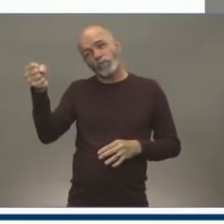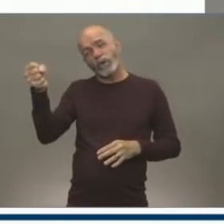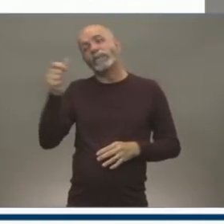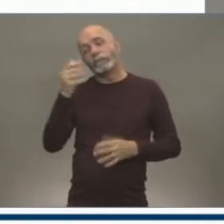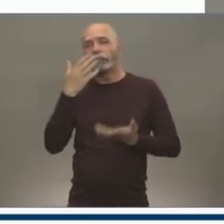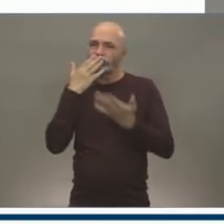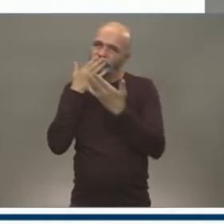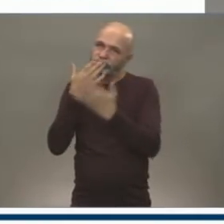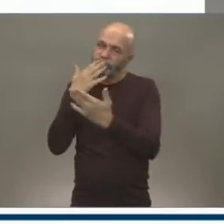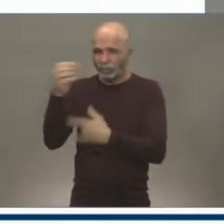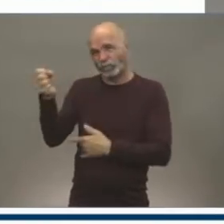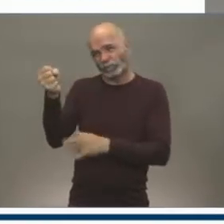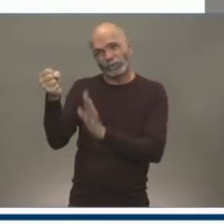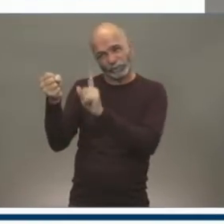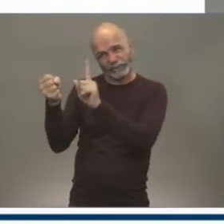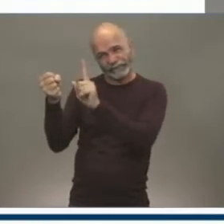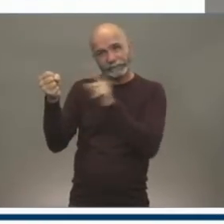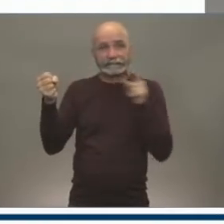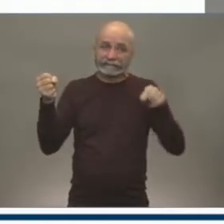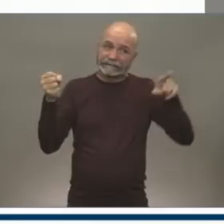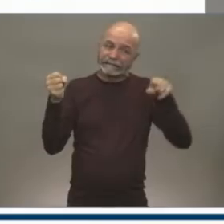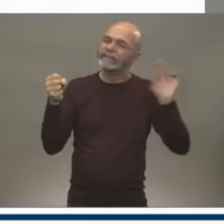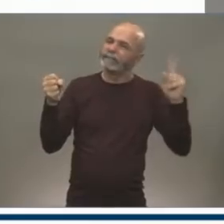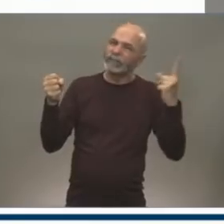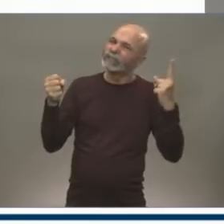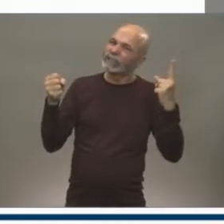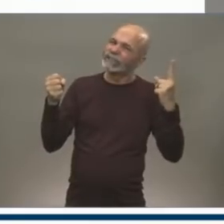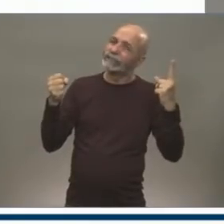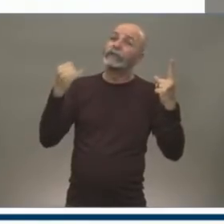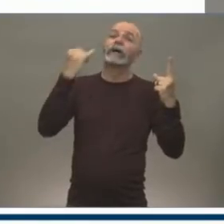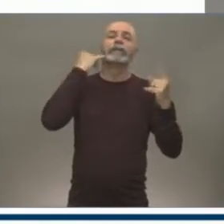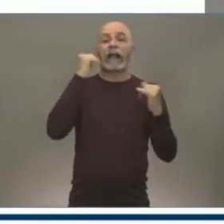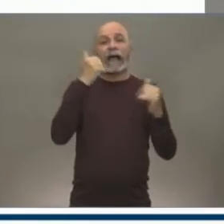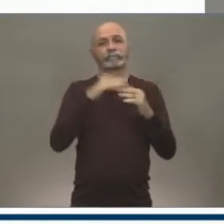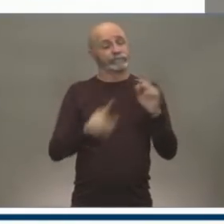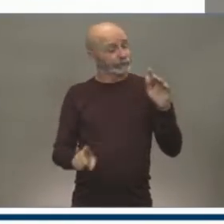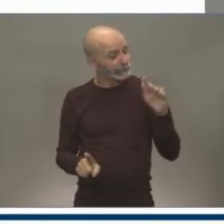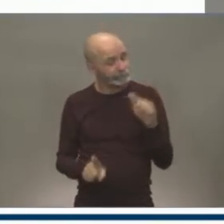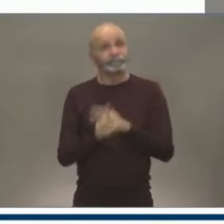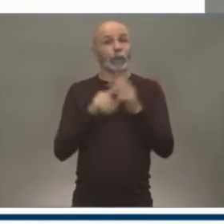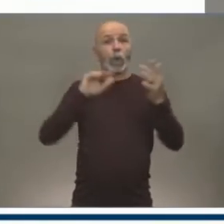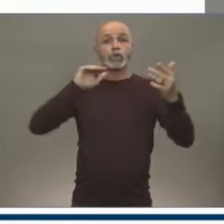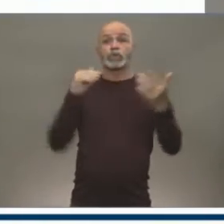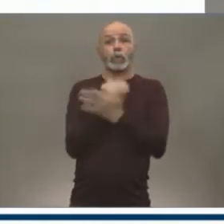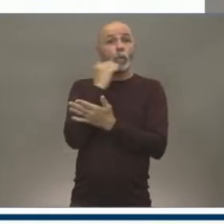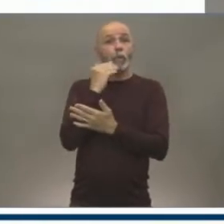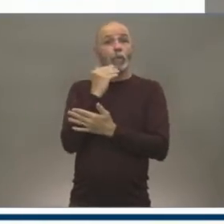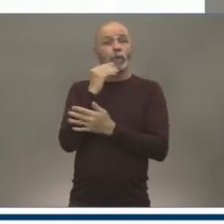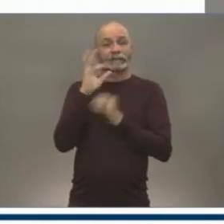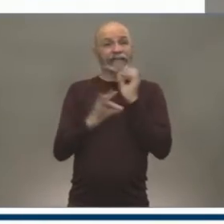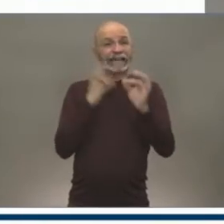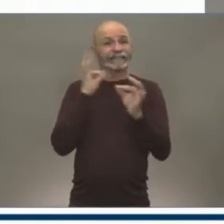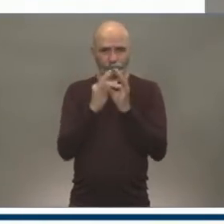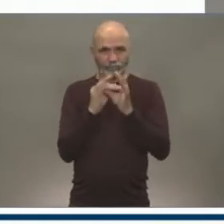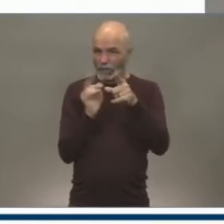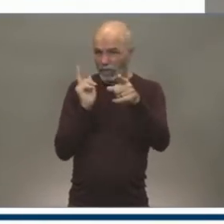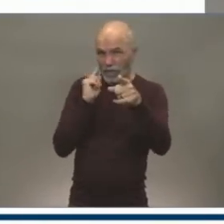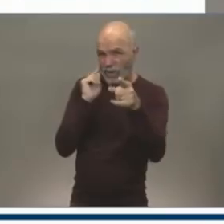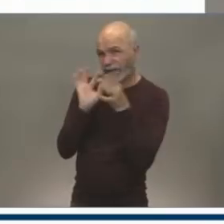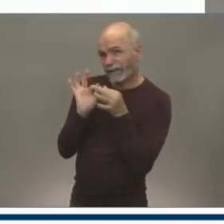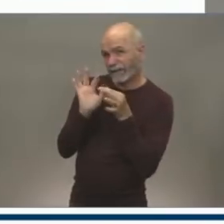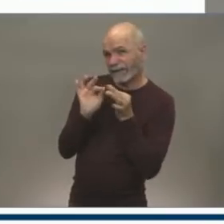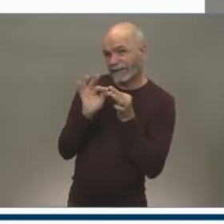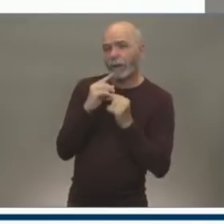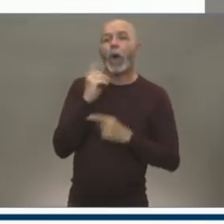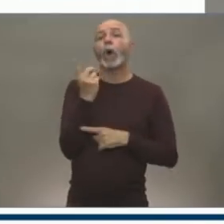addition to all that, there's a brand new testing stream that you may have seen or heard about downtown over the last week. Doctors Lisa Barrett